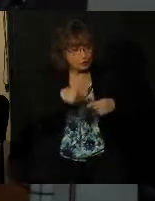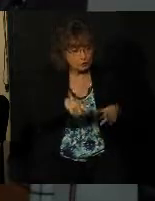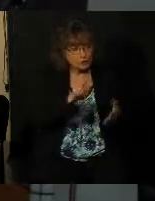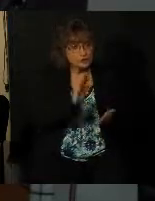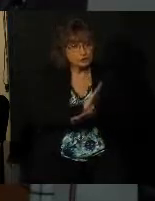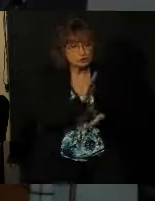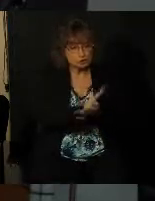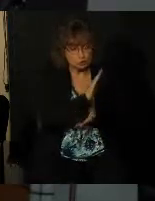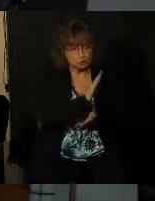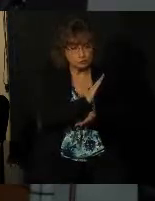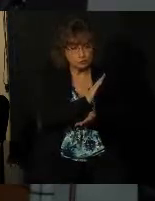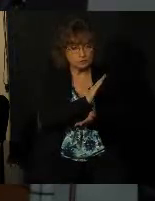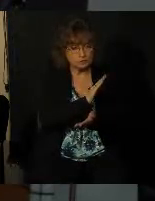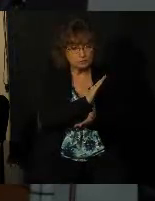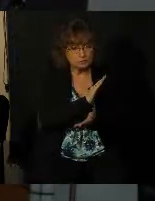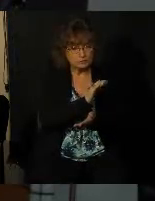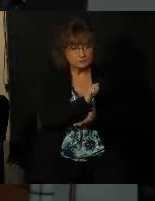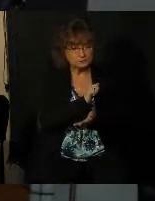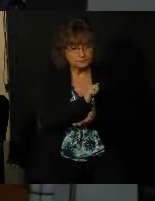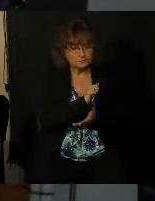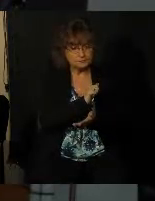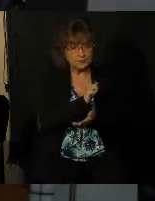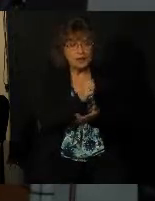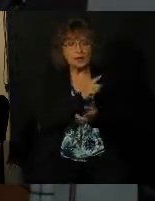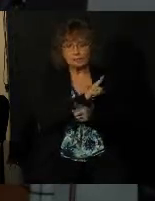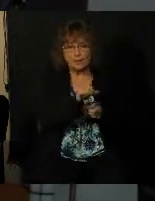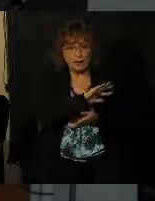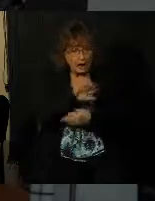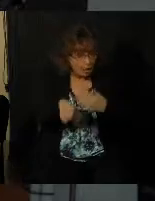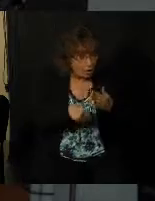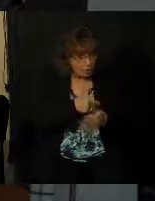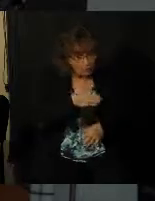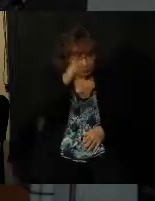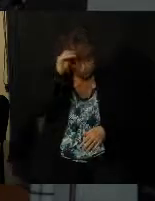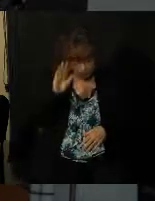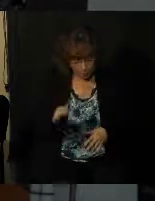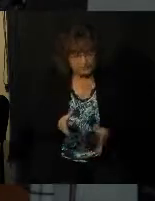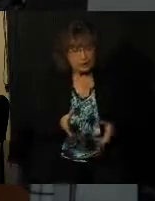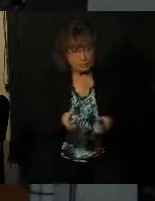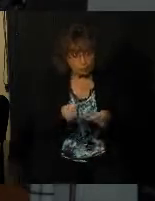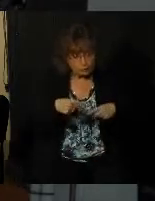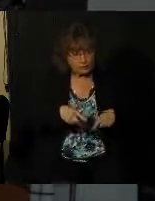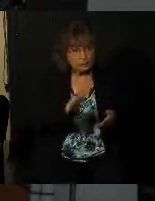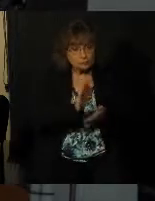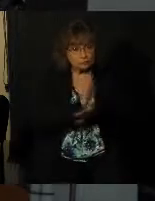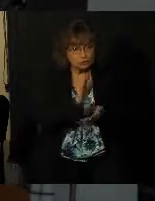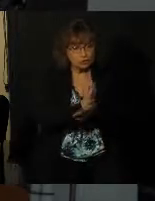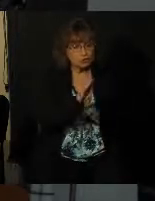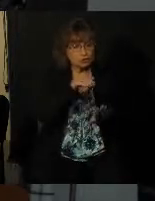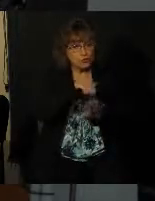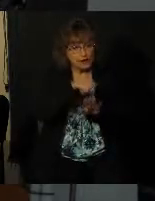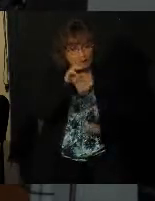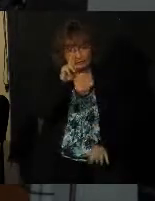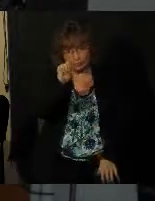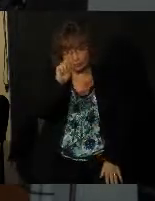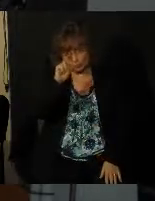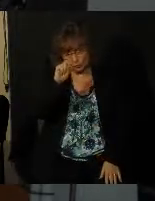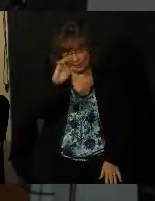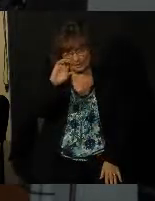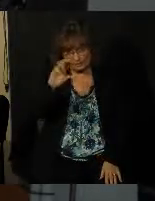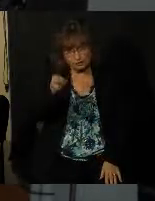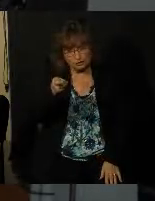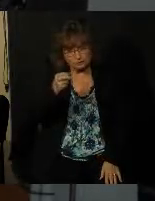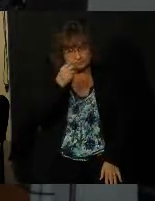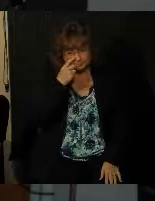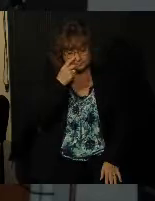man not go to school at the ranch. And so it's very just one-on-one